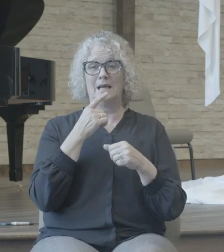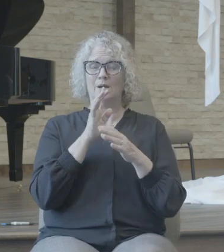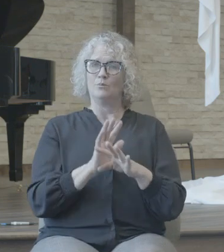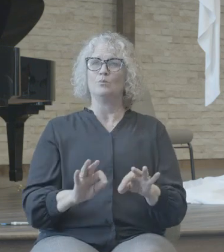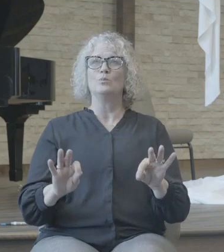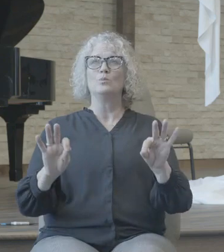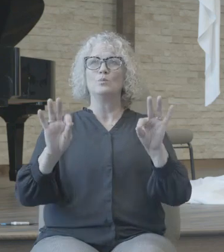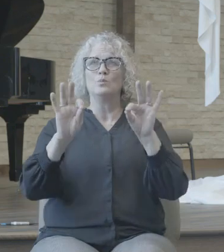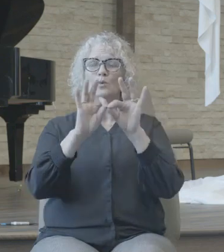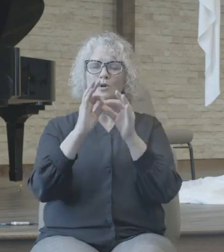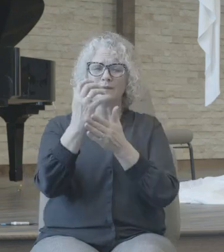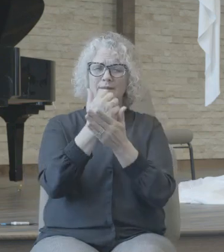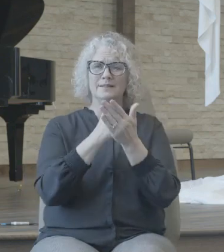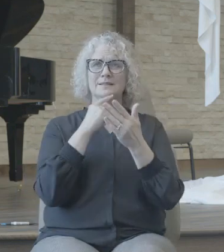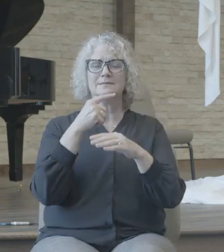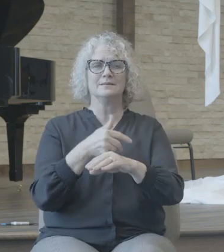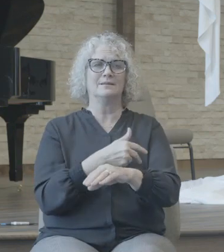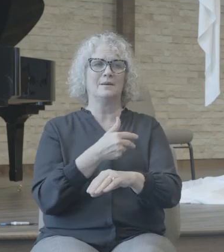Lamb."